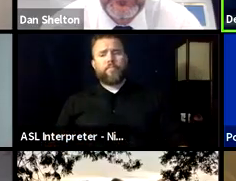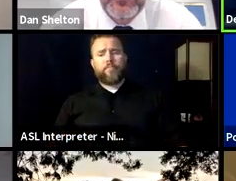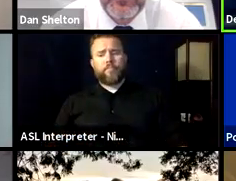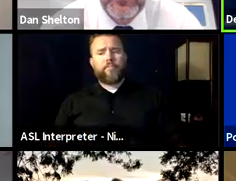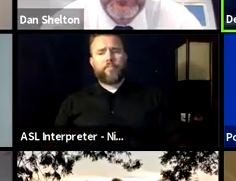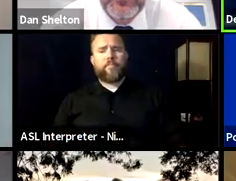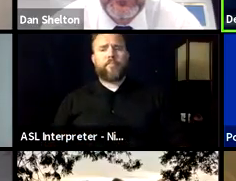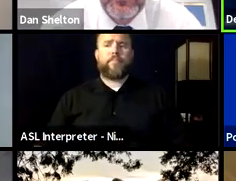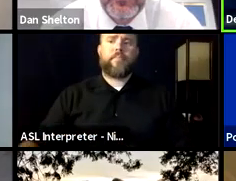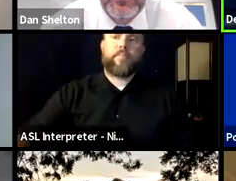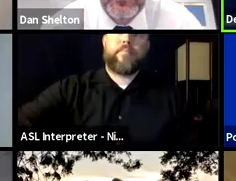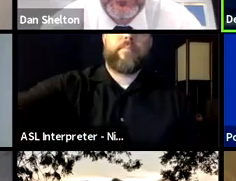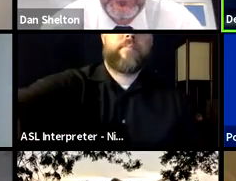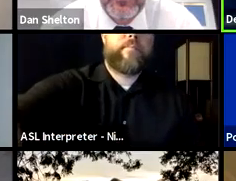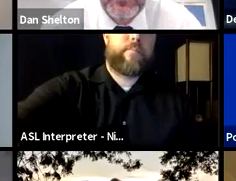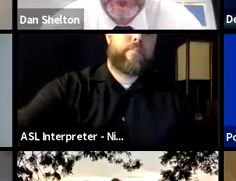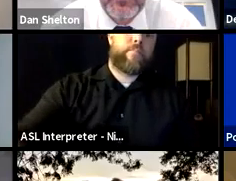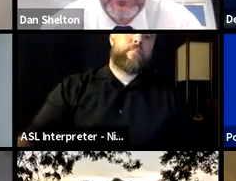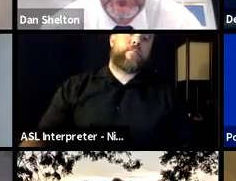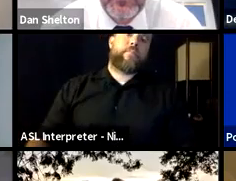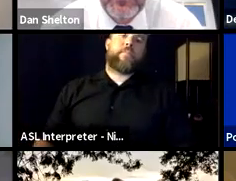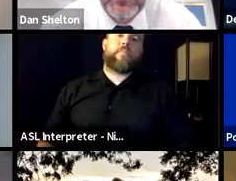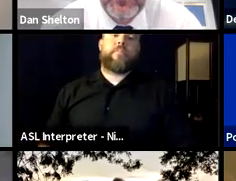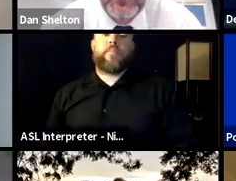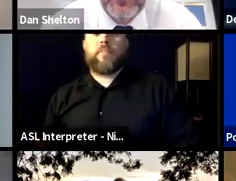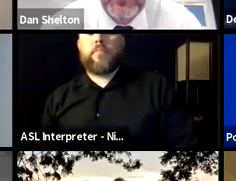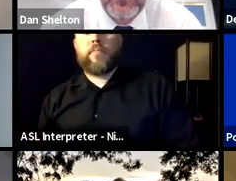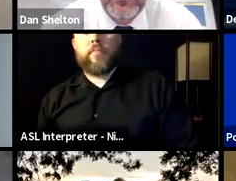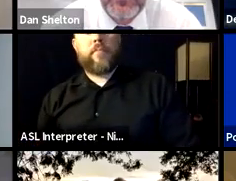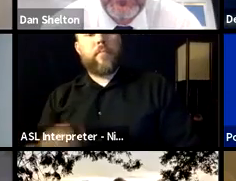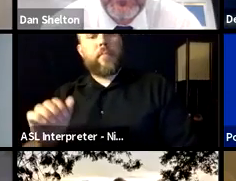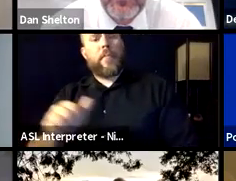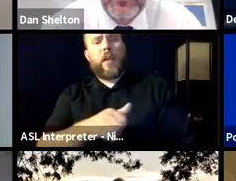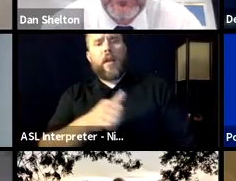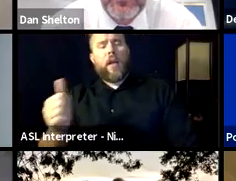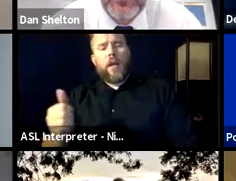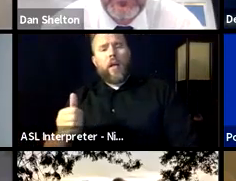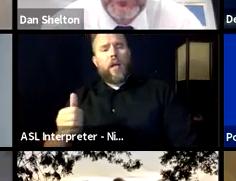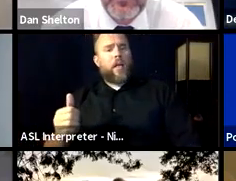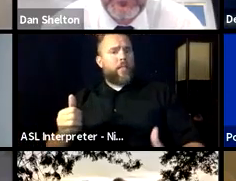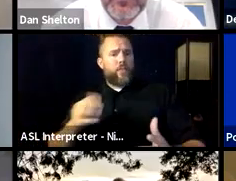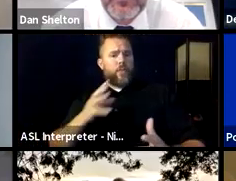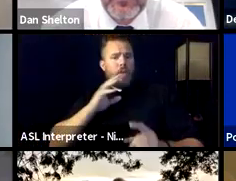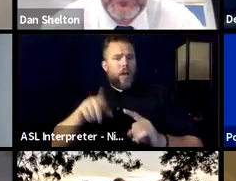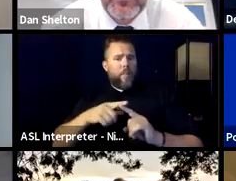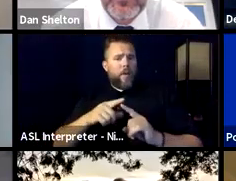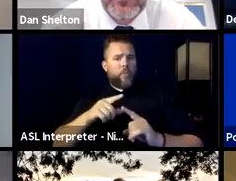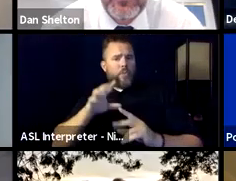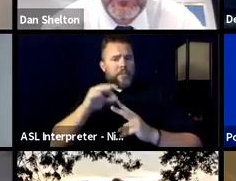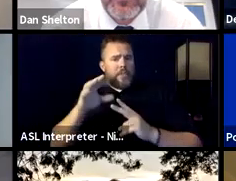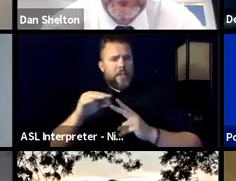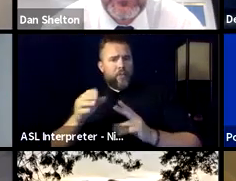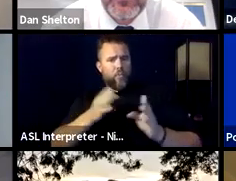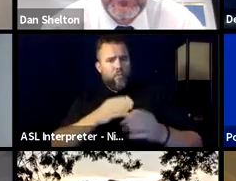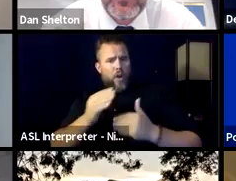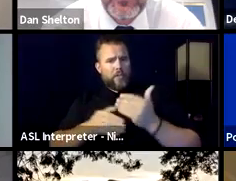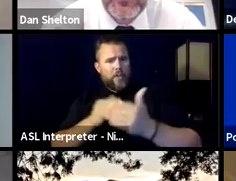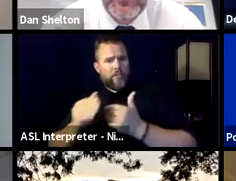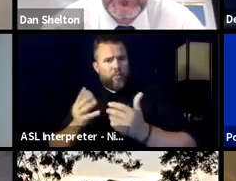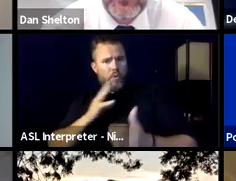Thank you. Any other discussion on the ELA curriculum selection process before we go to a vote?